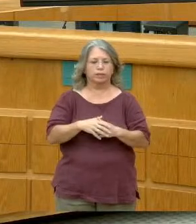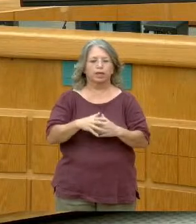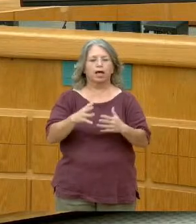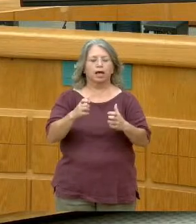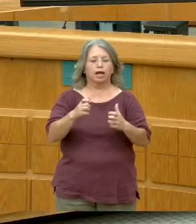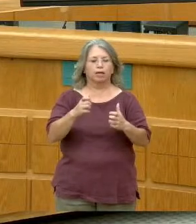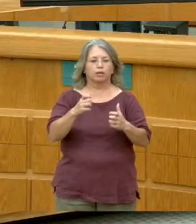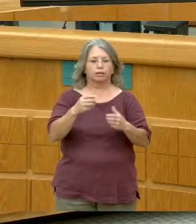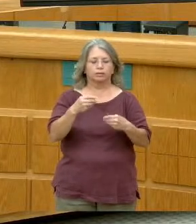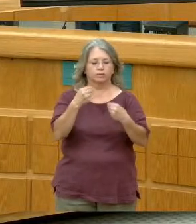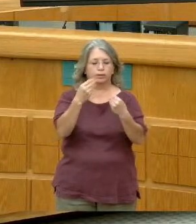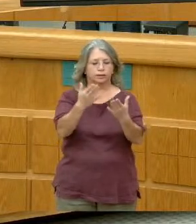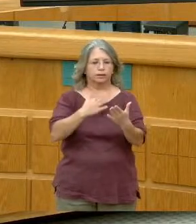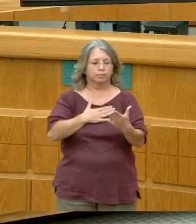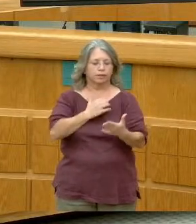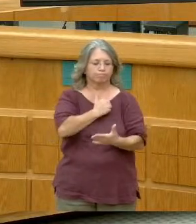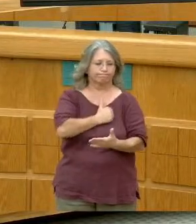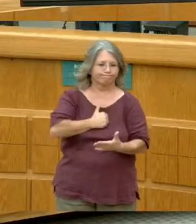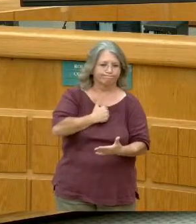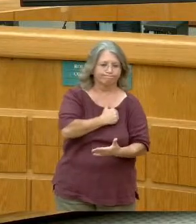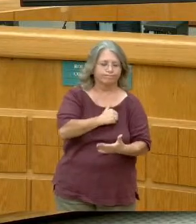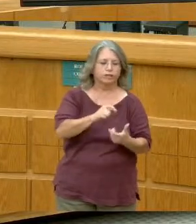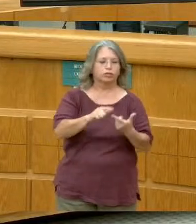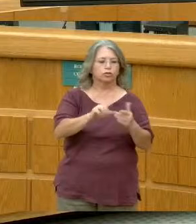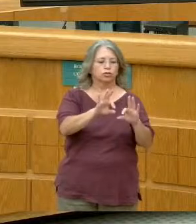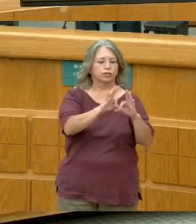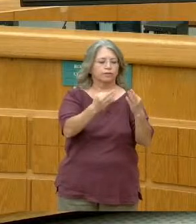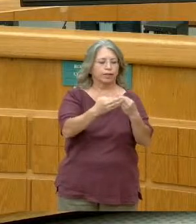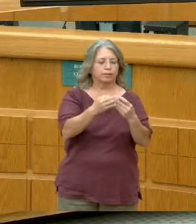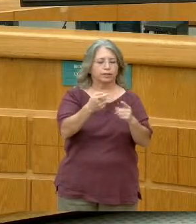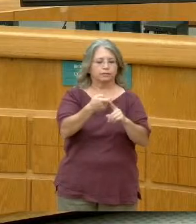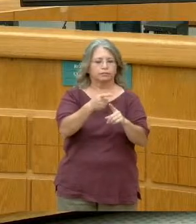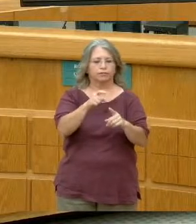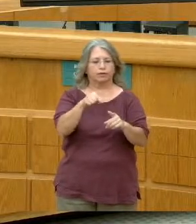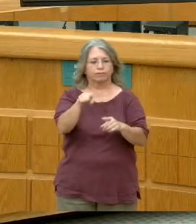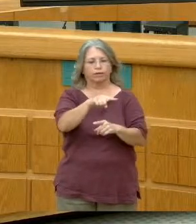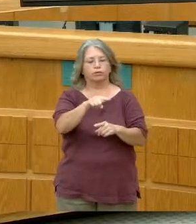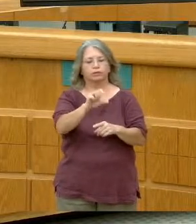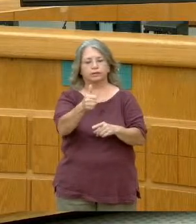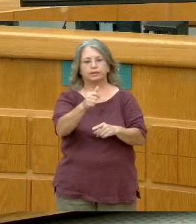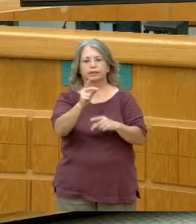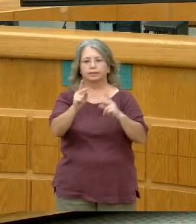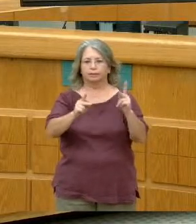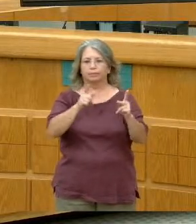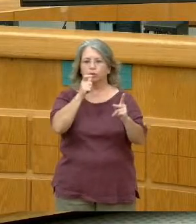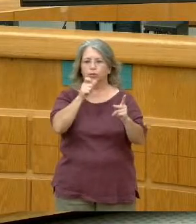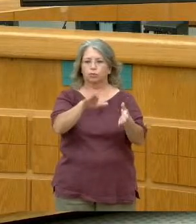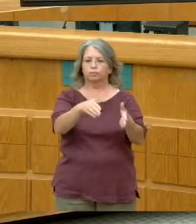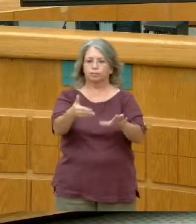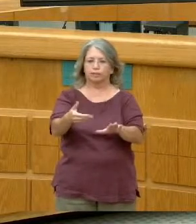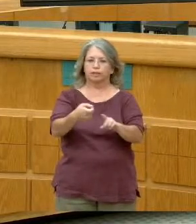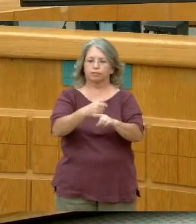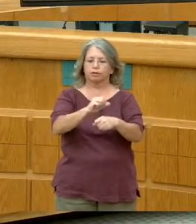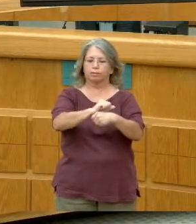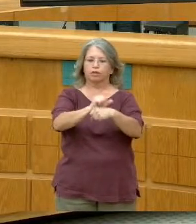of the 10 individuals that lost their battle against COVID-19. I want everybody to think of the power of one.